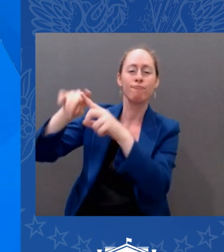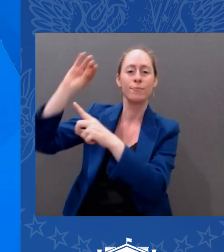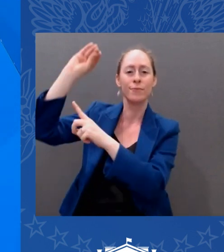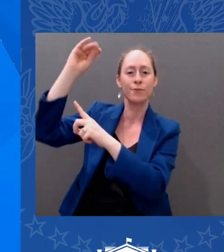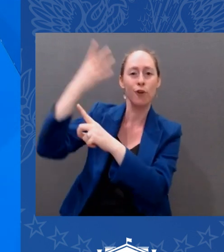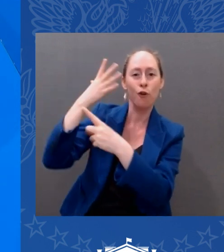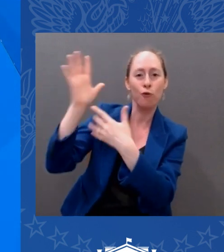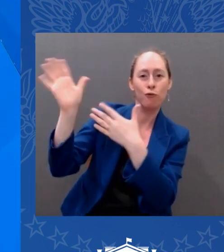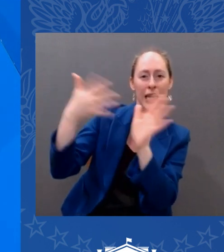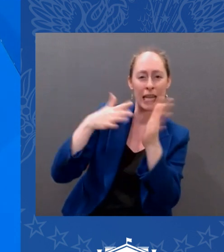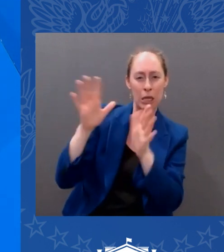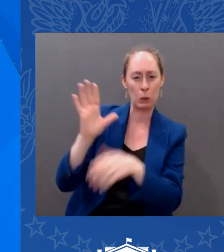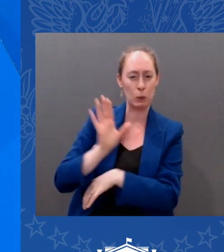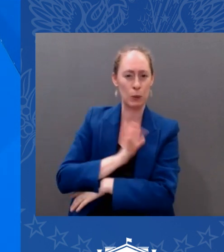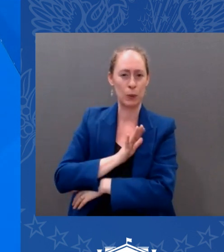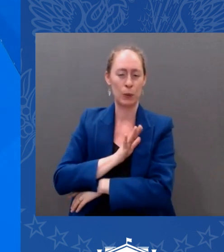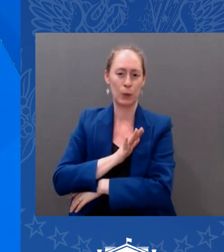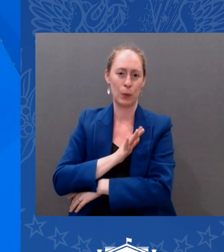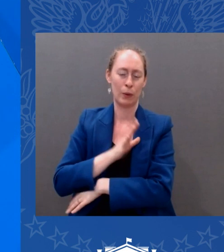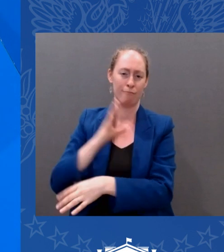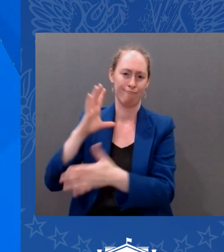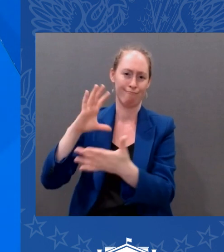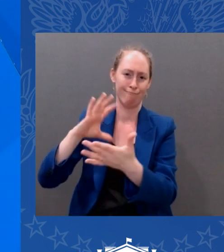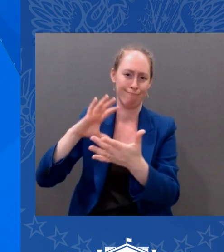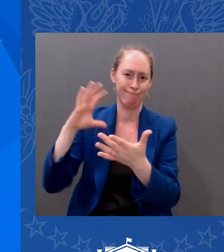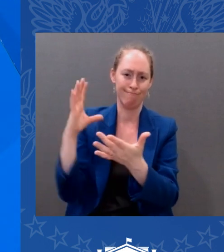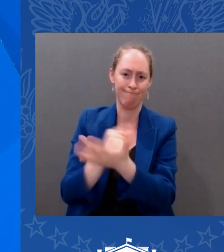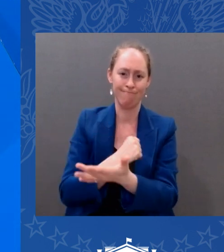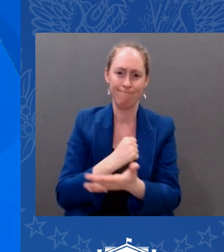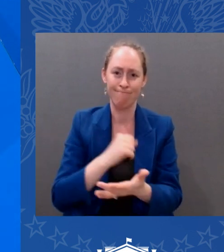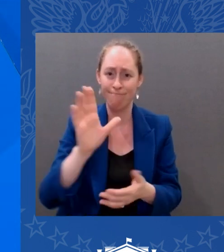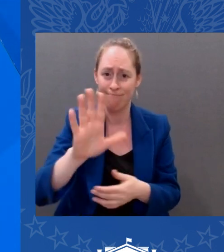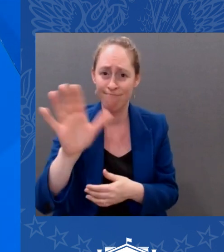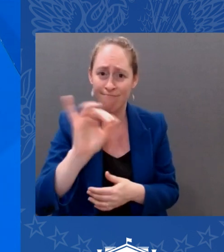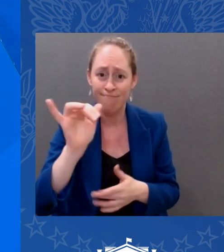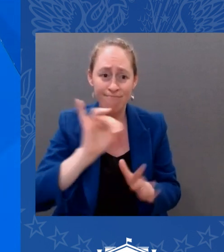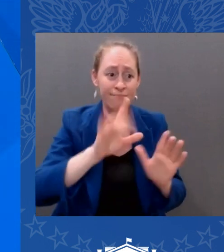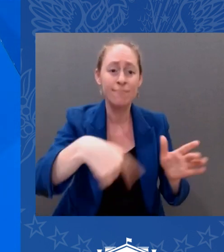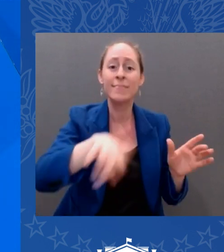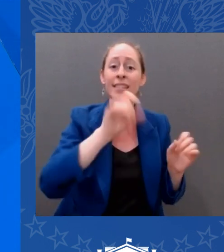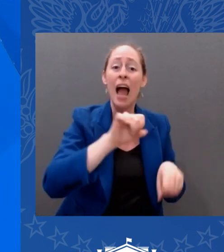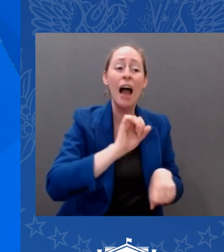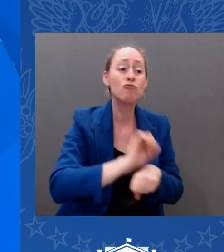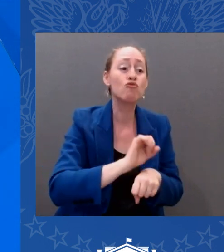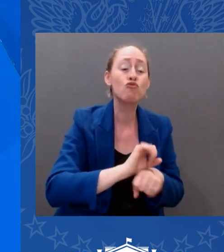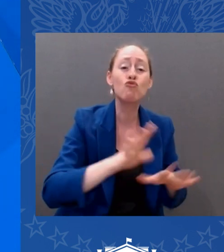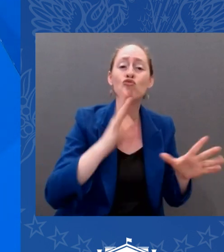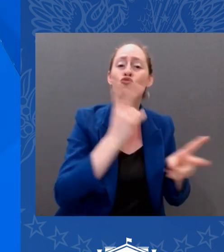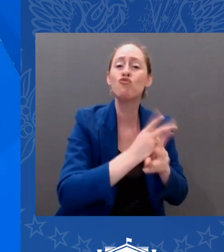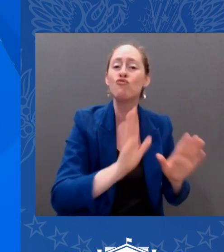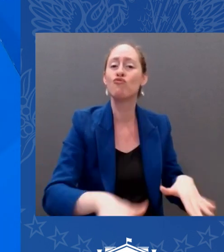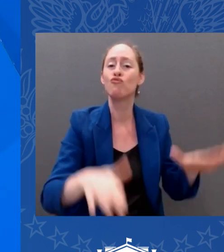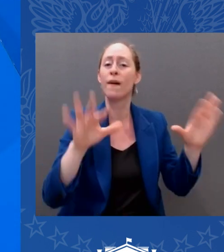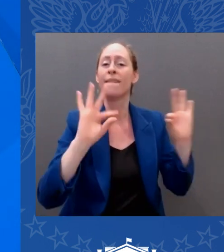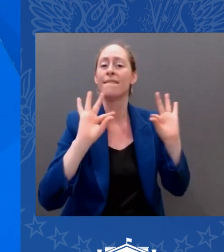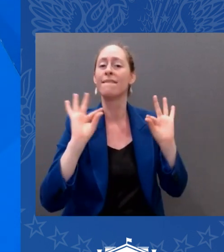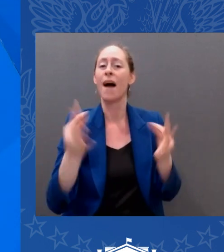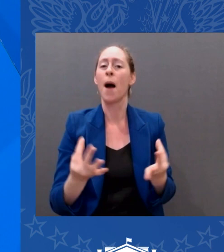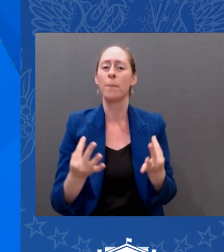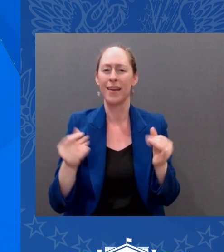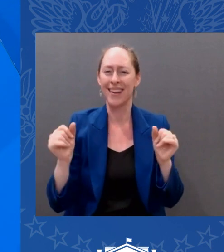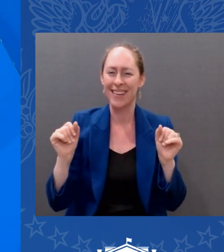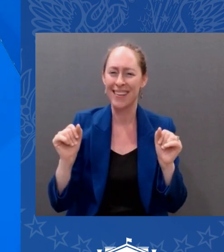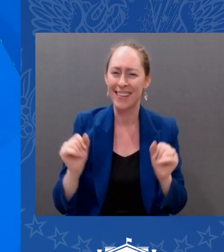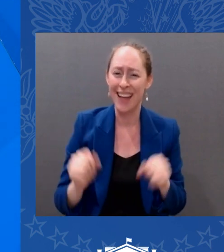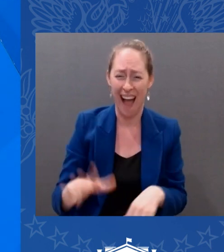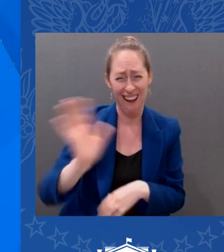better life, and envision a future of possibilities. That's what this is all about,